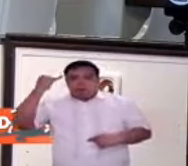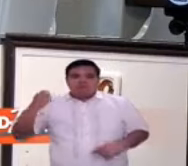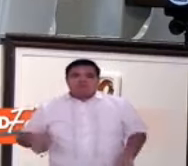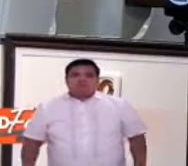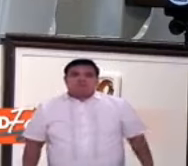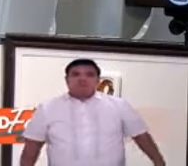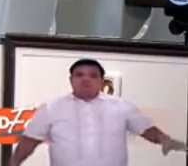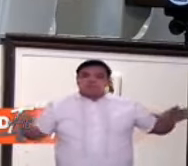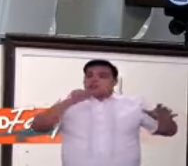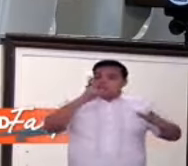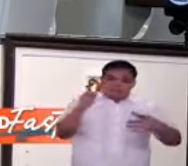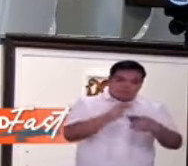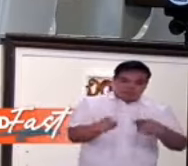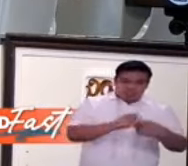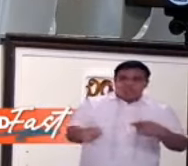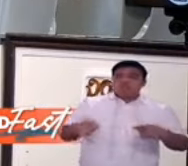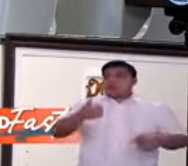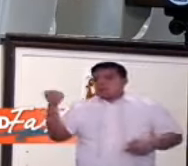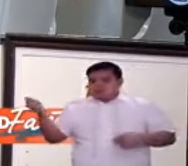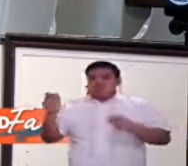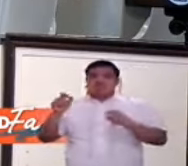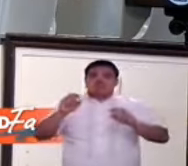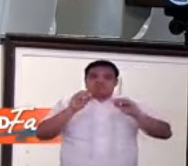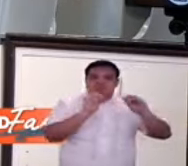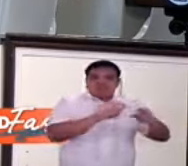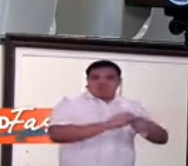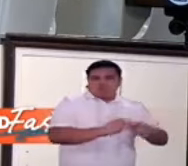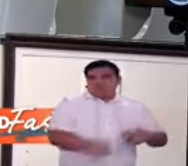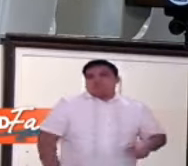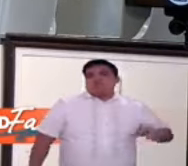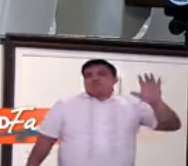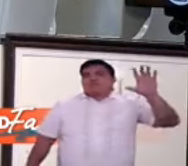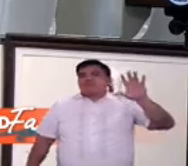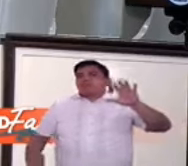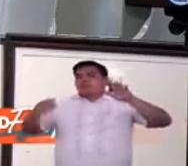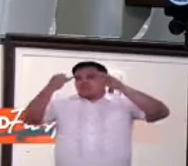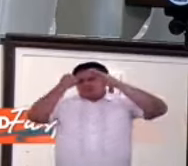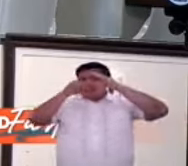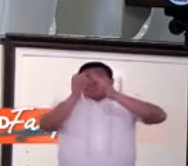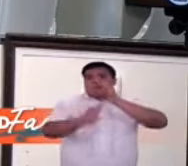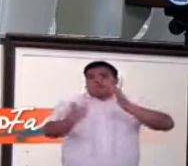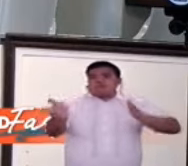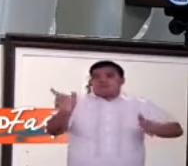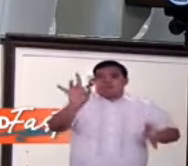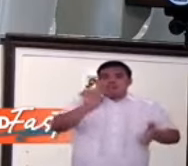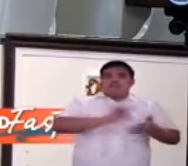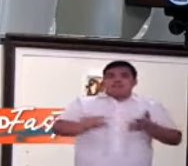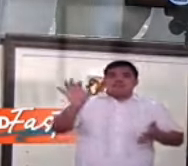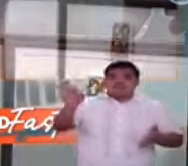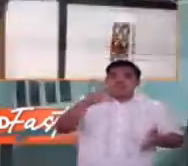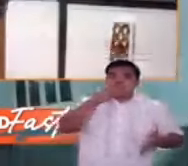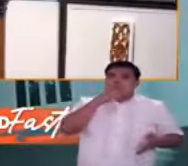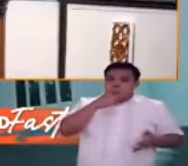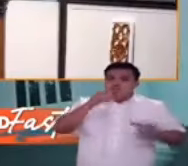If we are not going to train them, someone else will. Isaiah 28 verse number 9, whom shall he teach